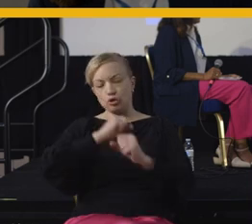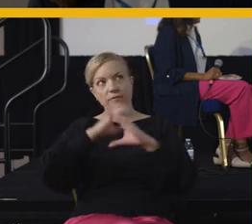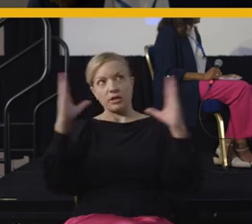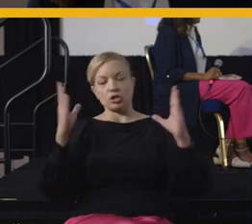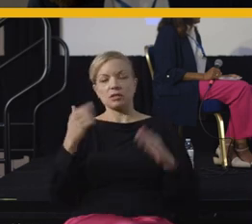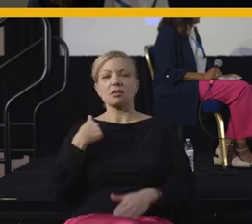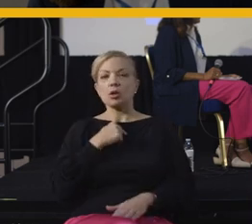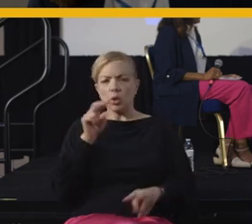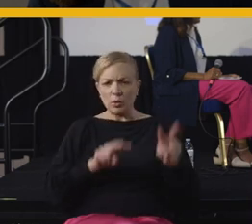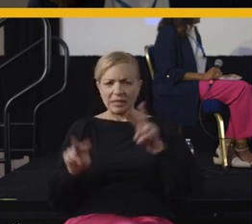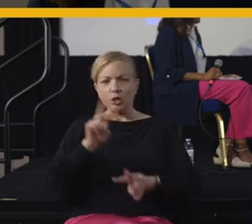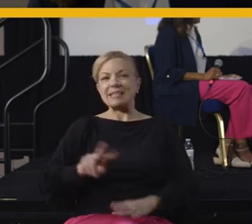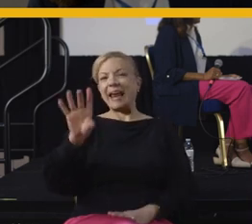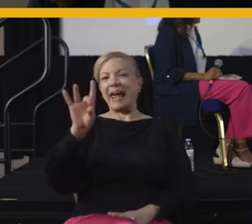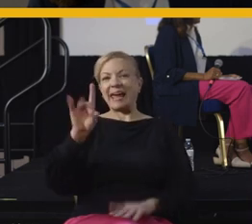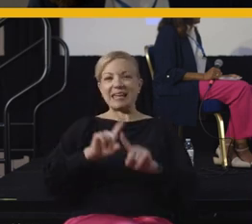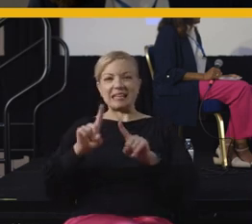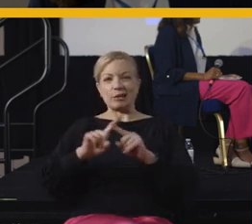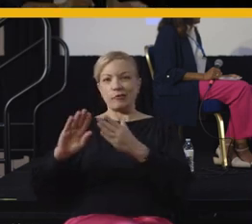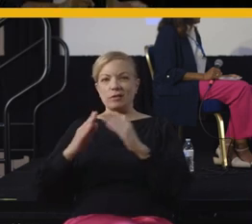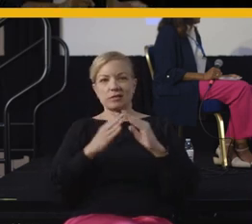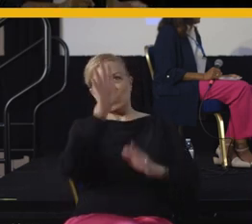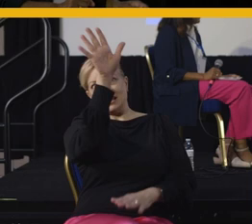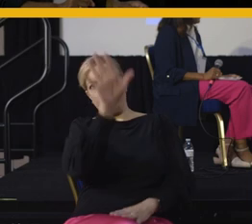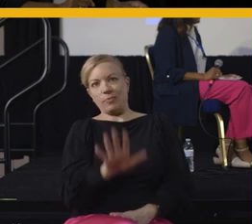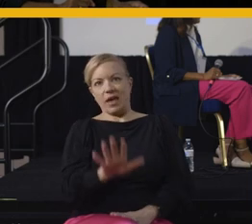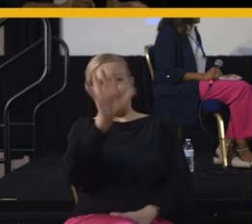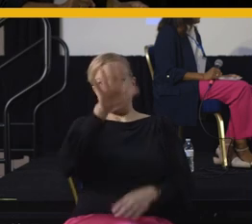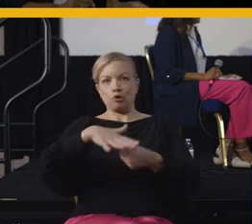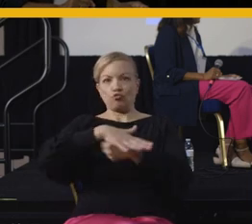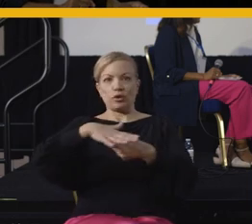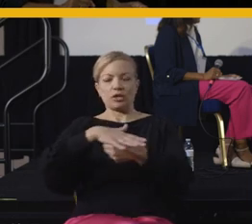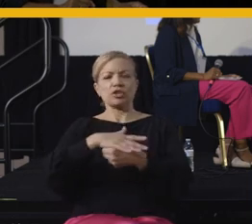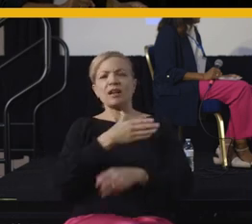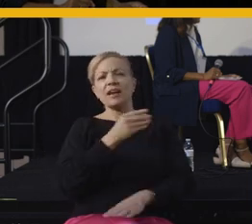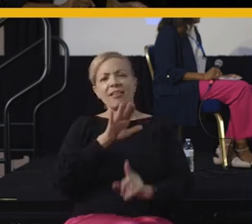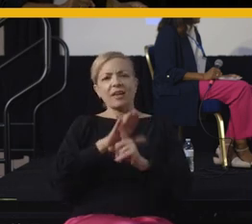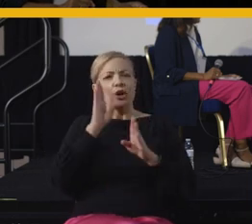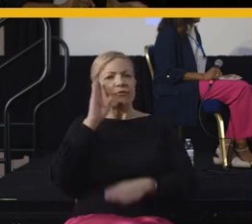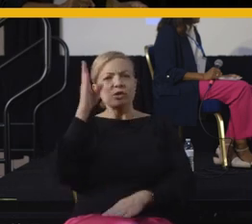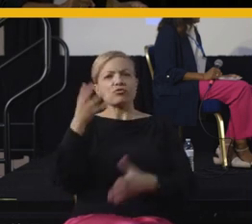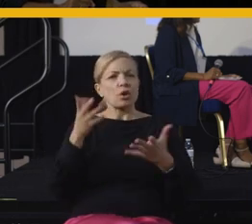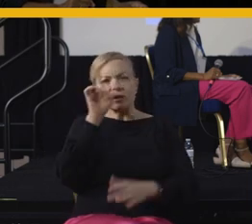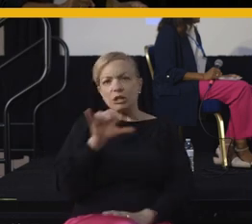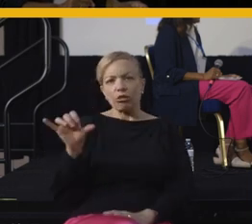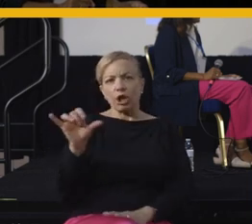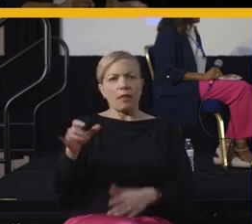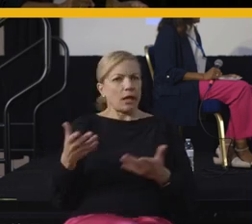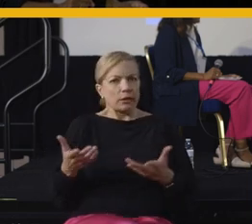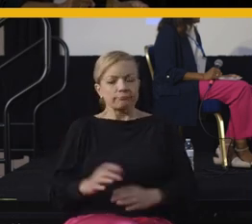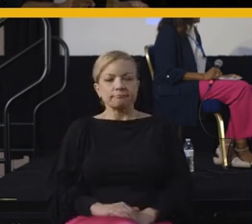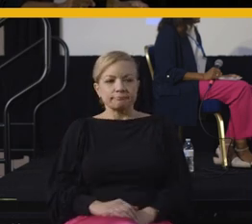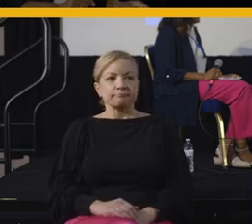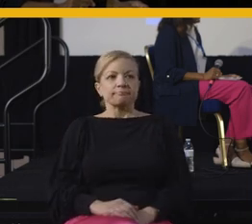8 different cities from across that region, looking at what the future might look like. So we